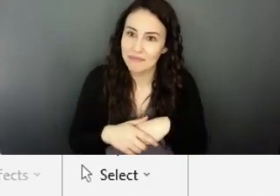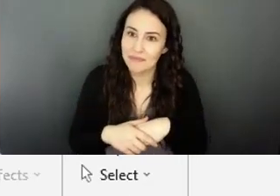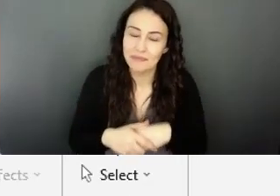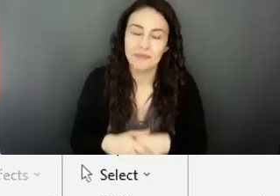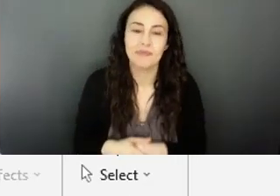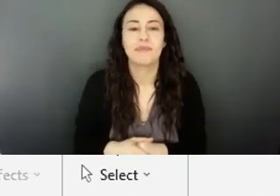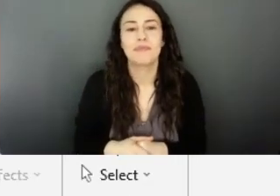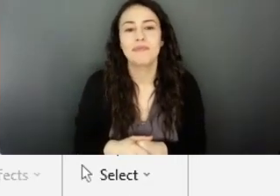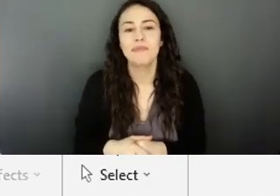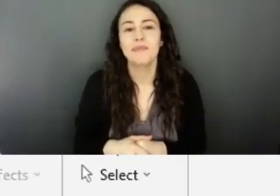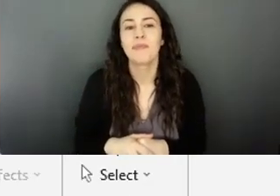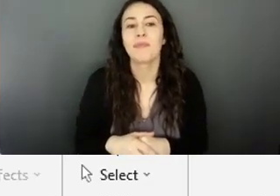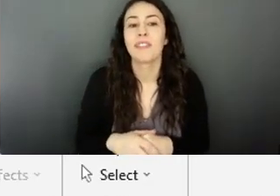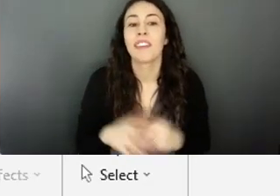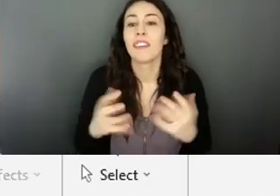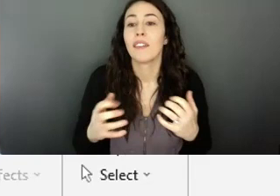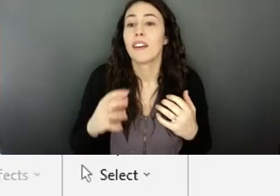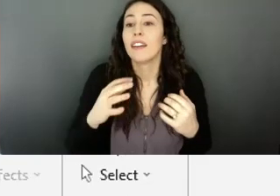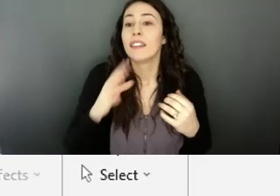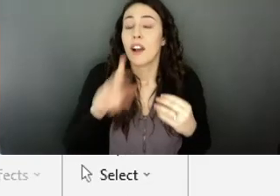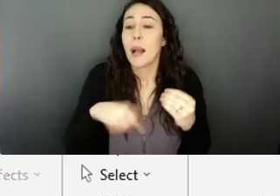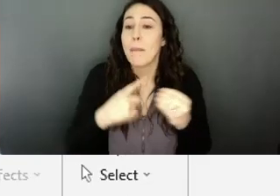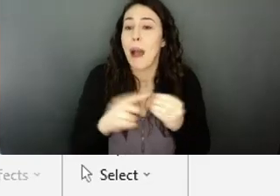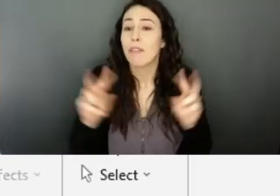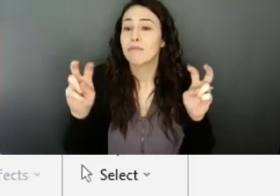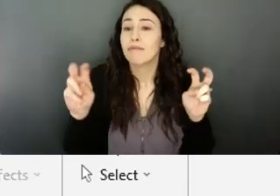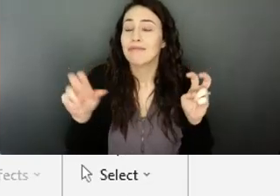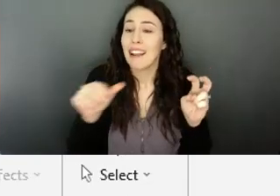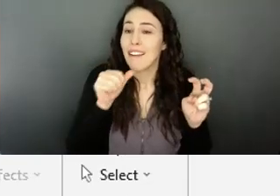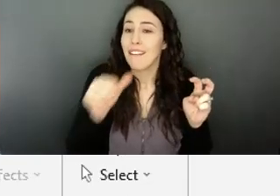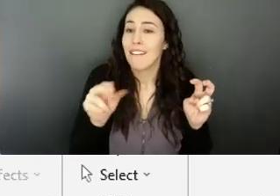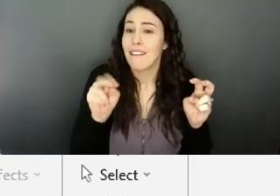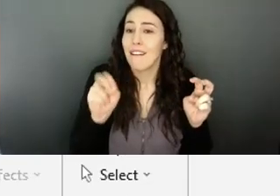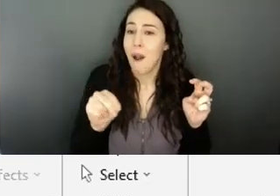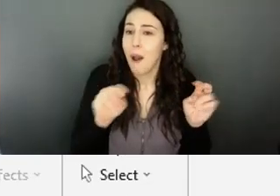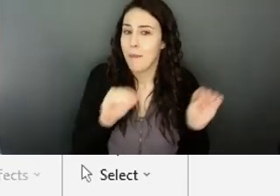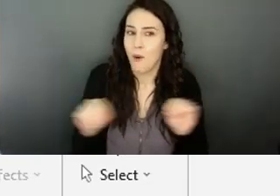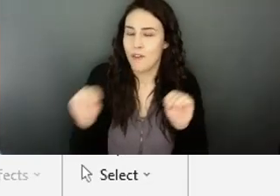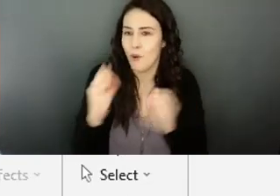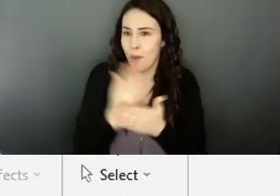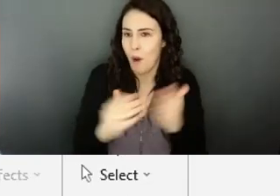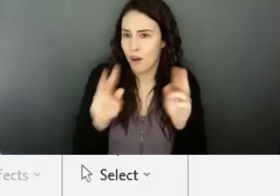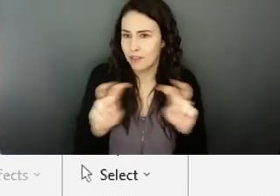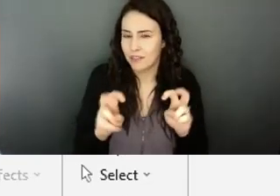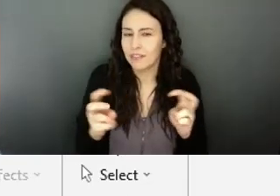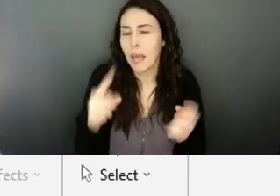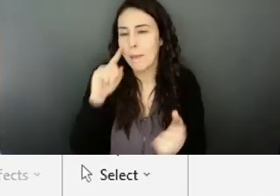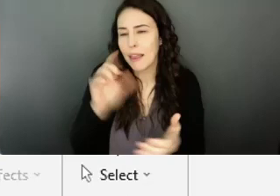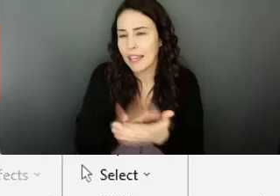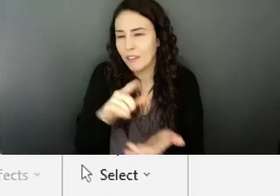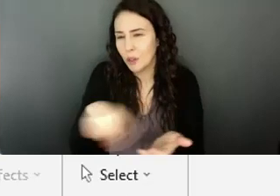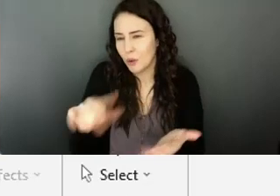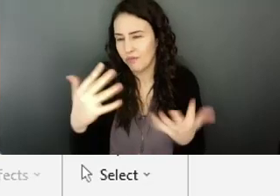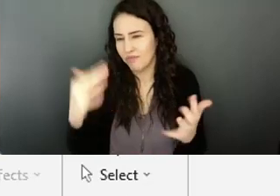then about some of the non-movable parts of assessment. I believe you're all familiar with these, but I'm just going to get